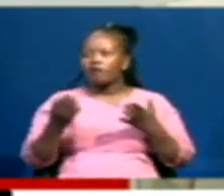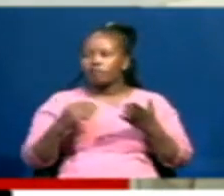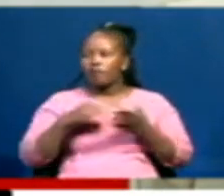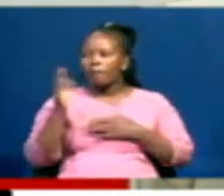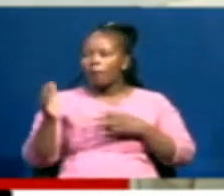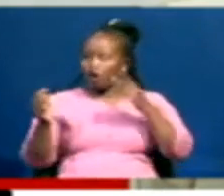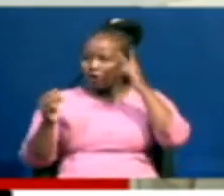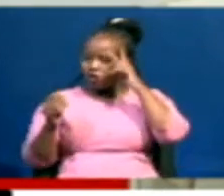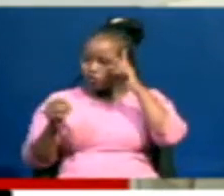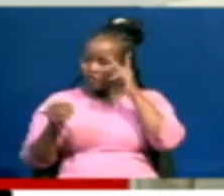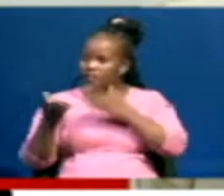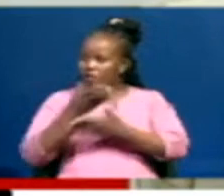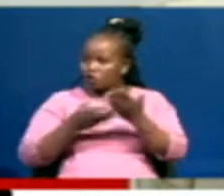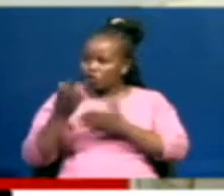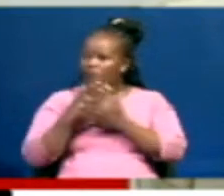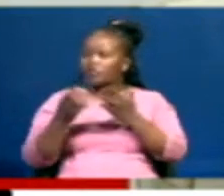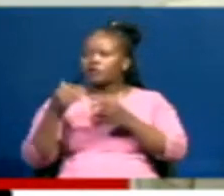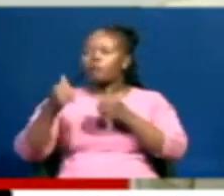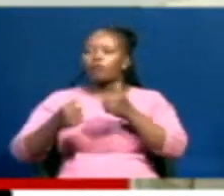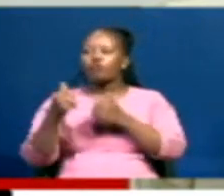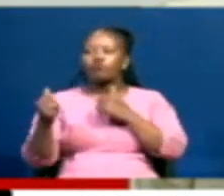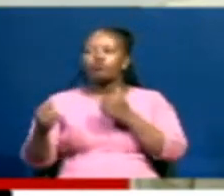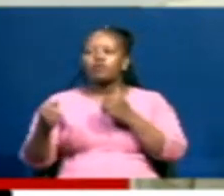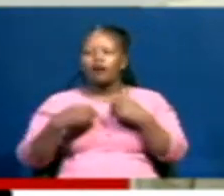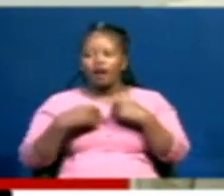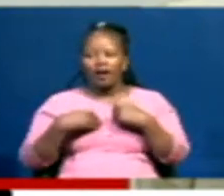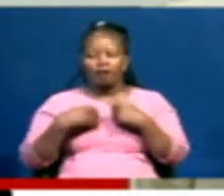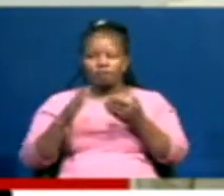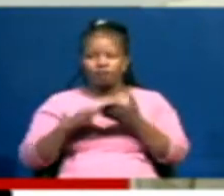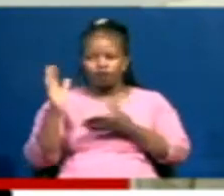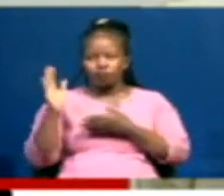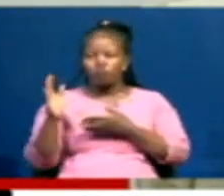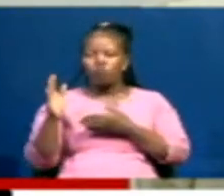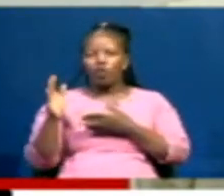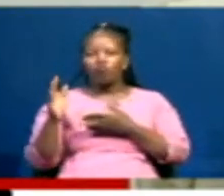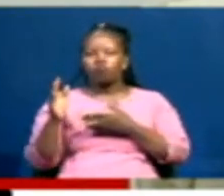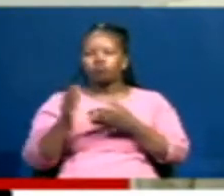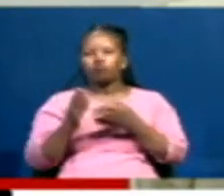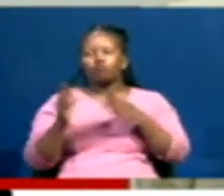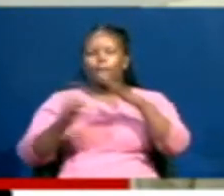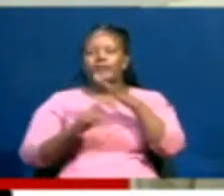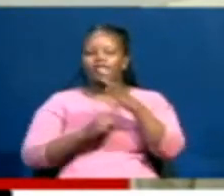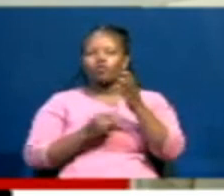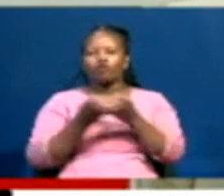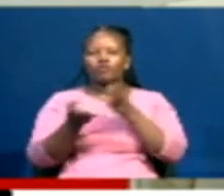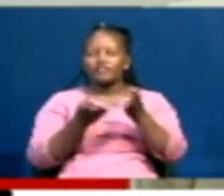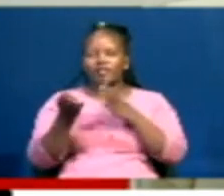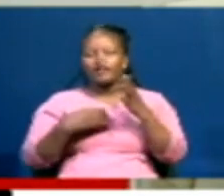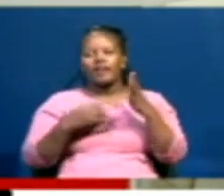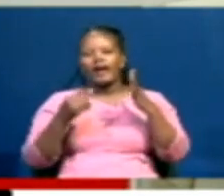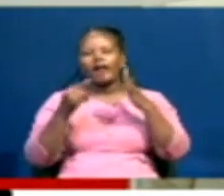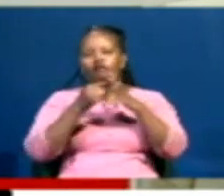what will transform our country. And Ministry of Trade actually have KIPI, which issues of